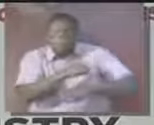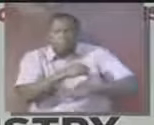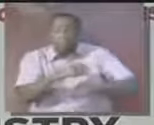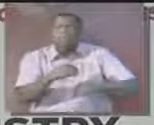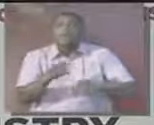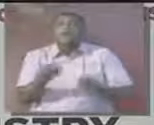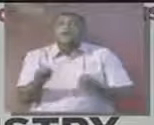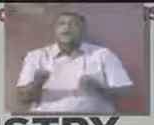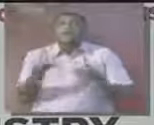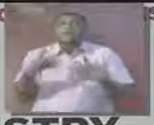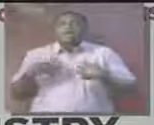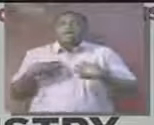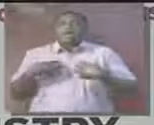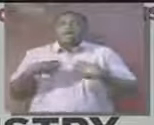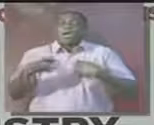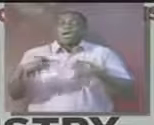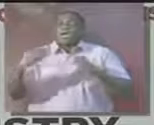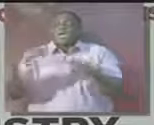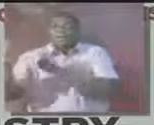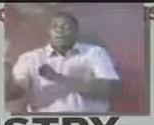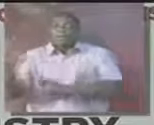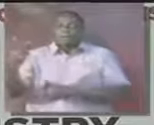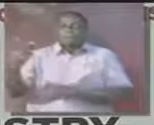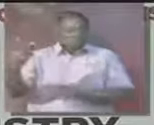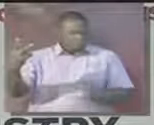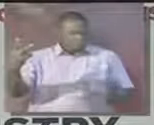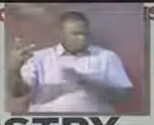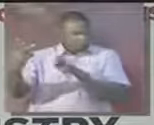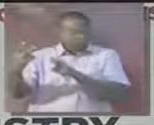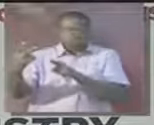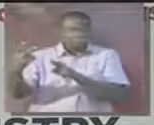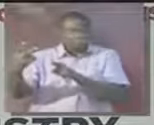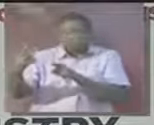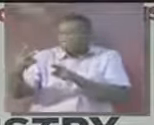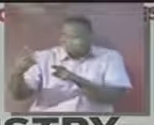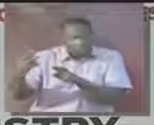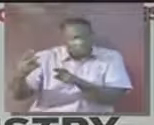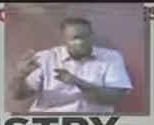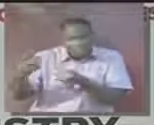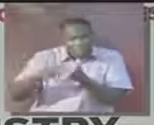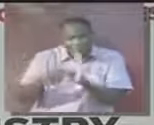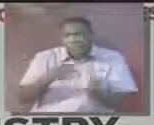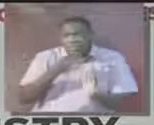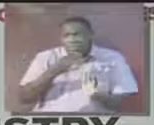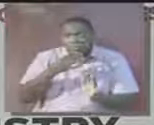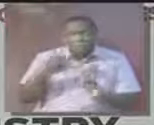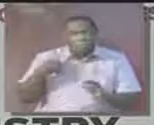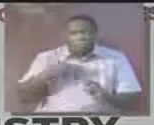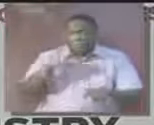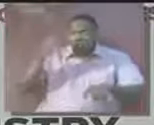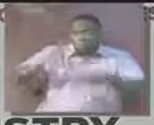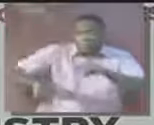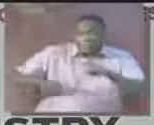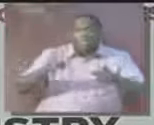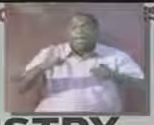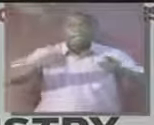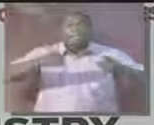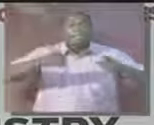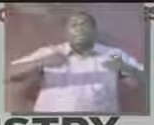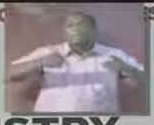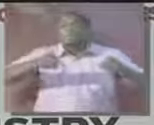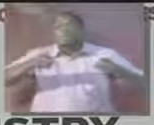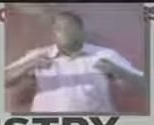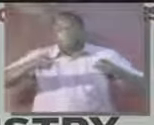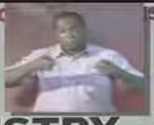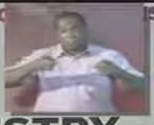capacity to man these beds. There is a limit to the number of doctors and nurses in Trinidad